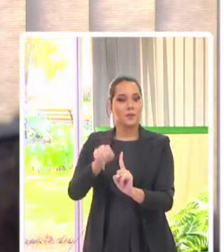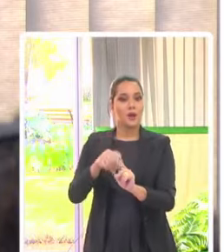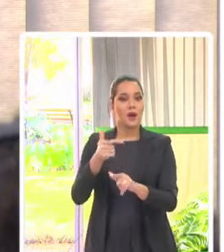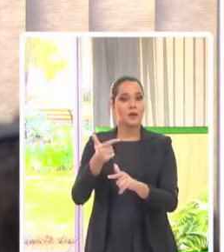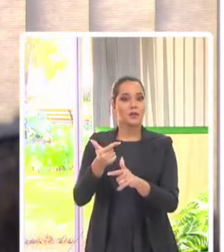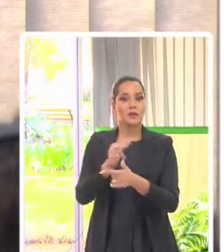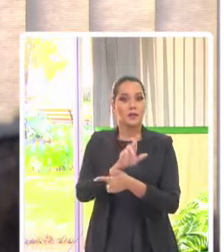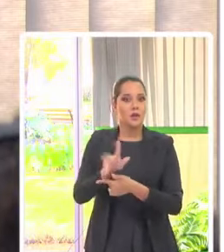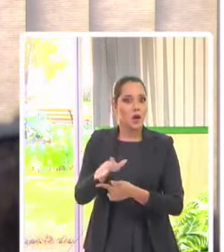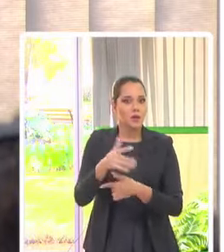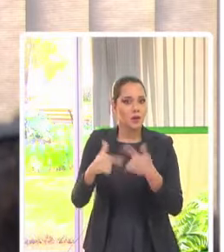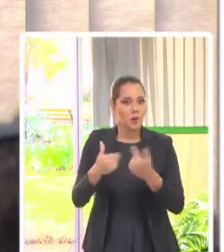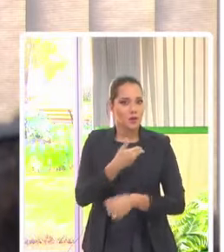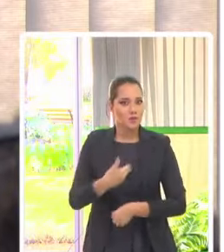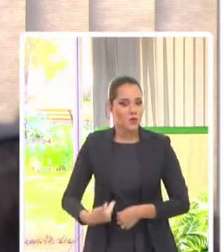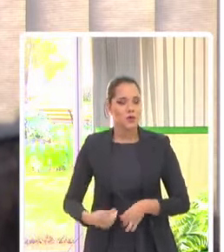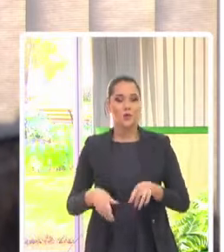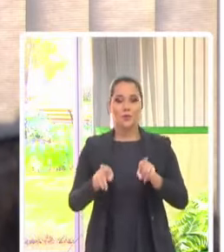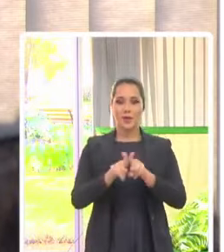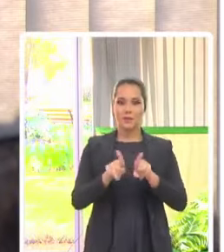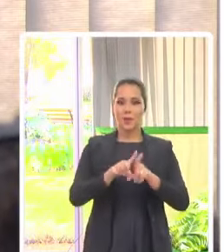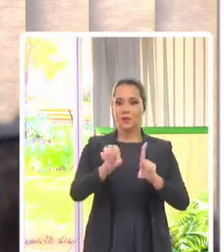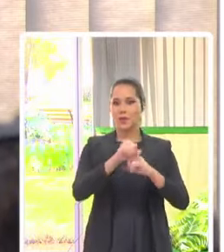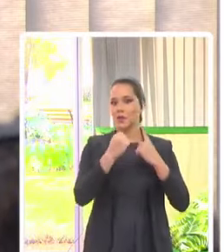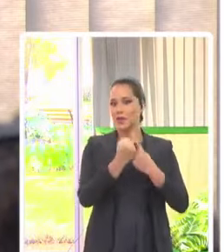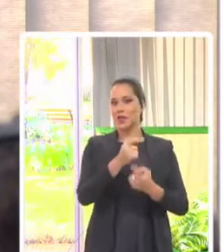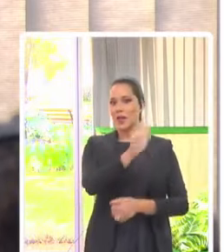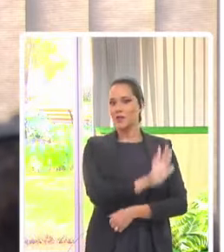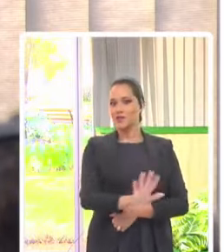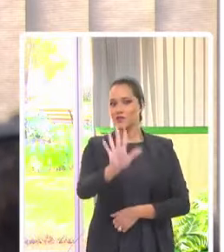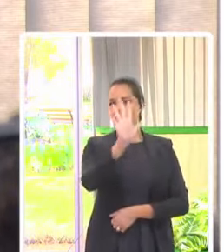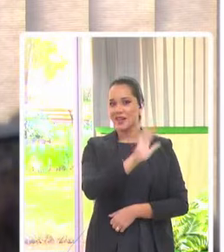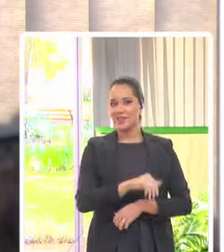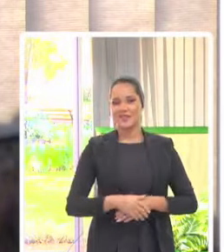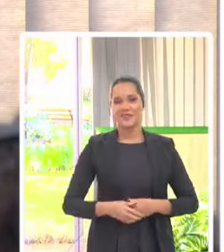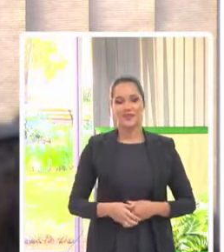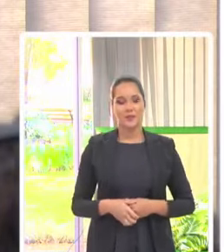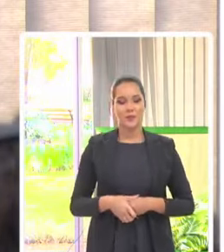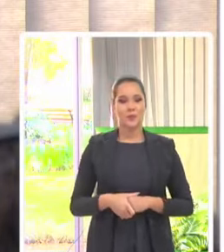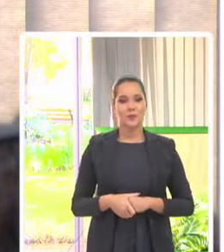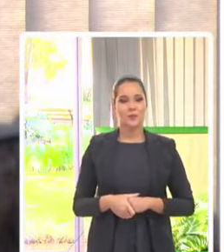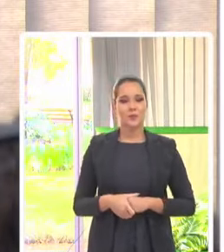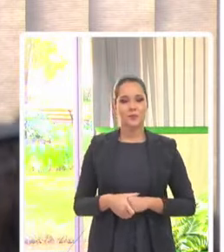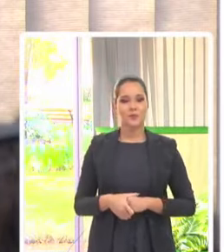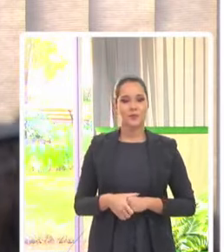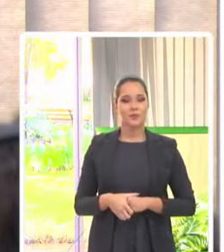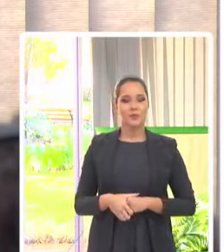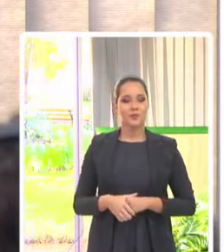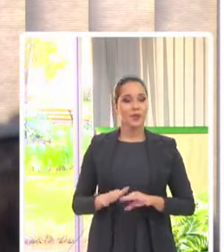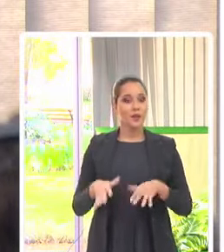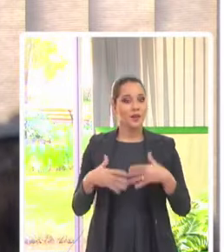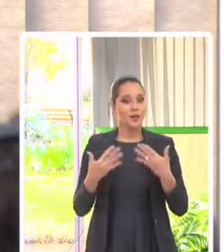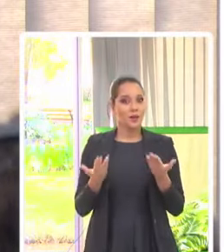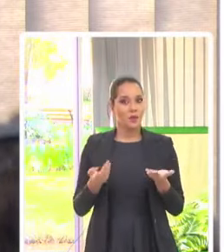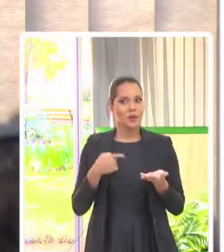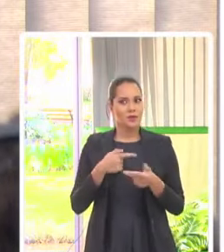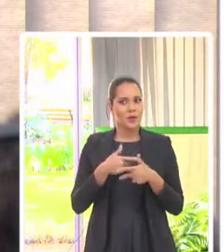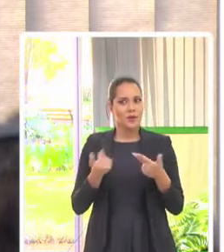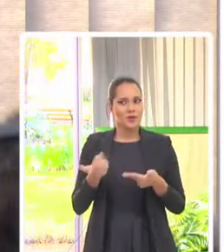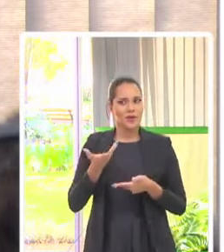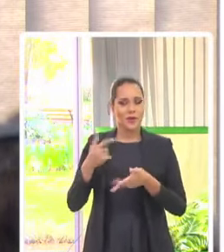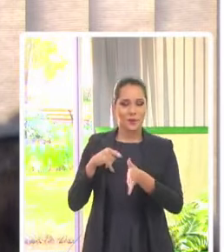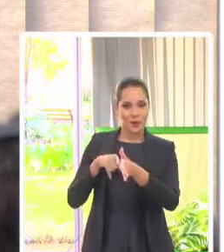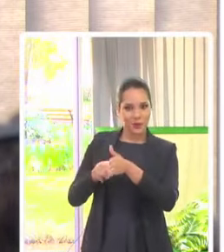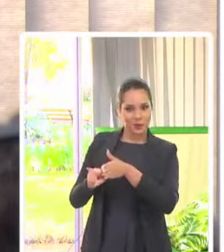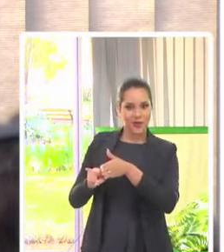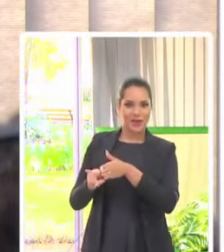also for the society as a whole. And then, this is something I was going to ask, but I think